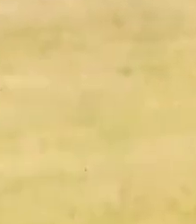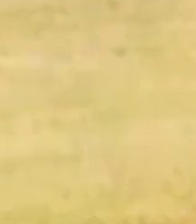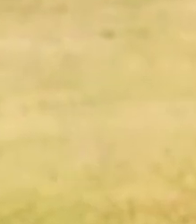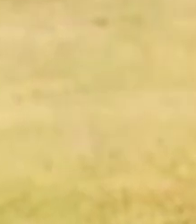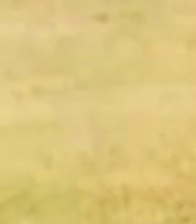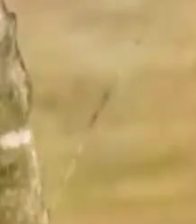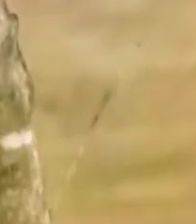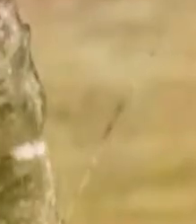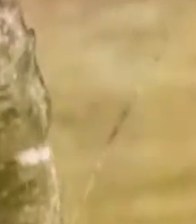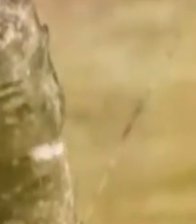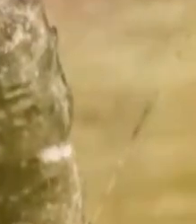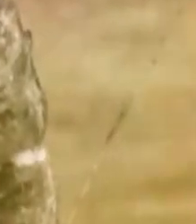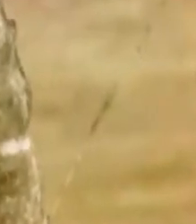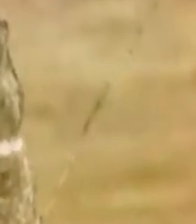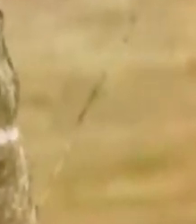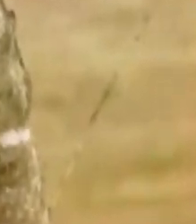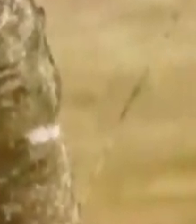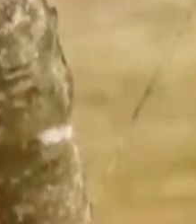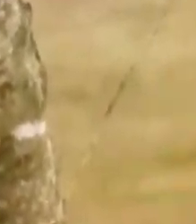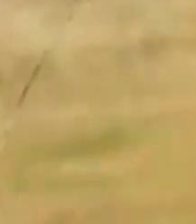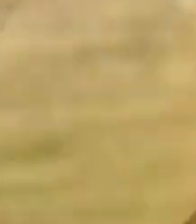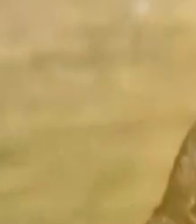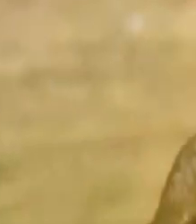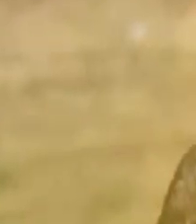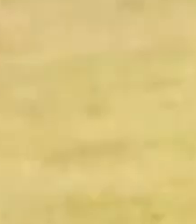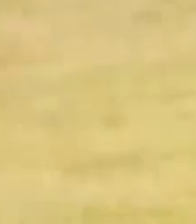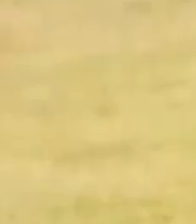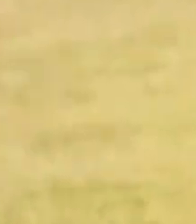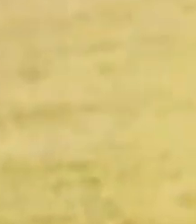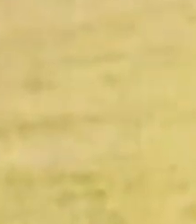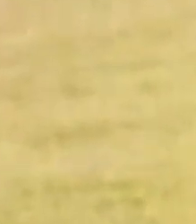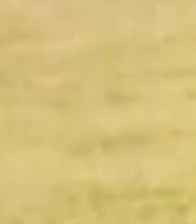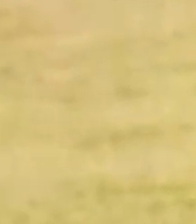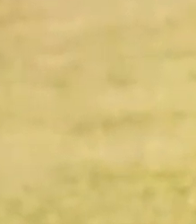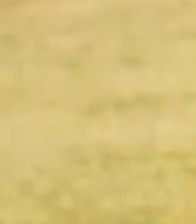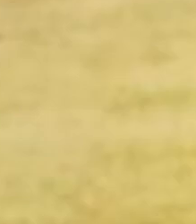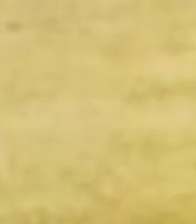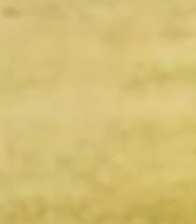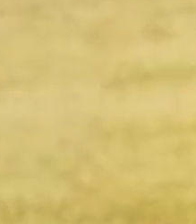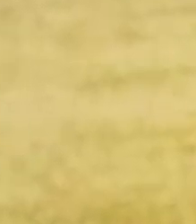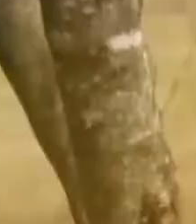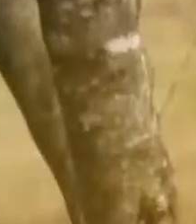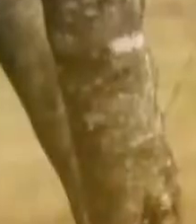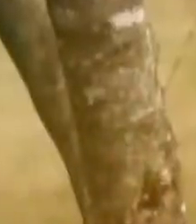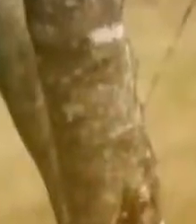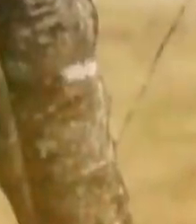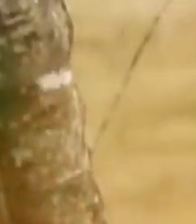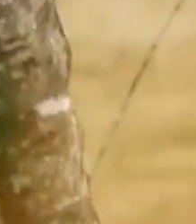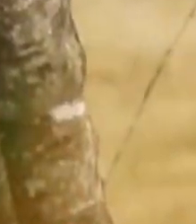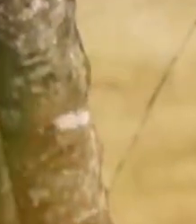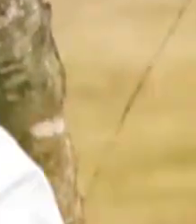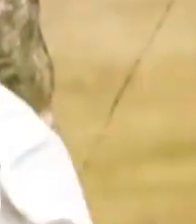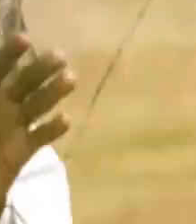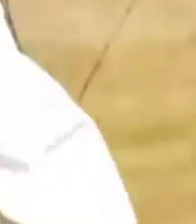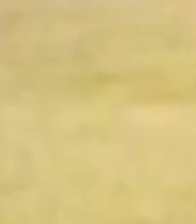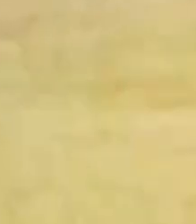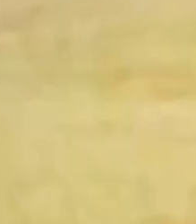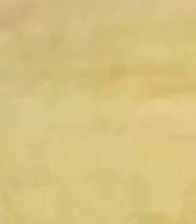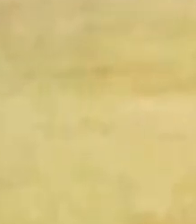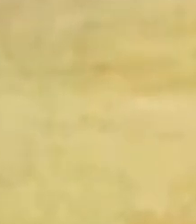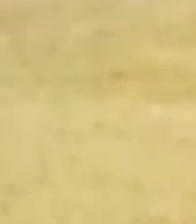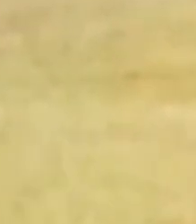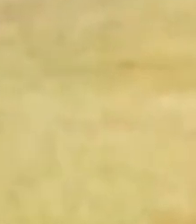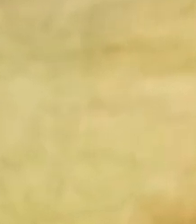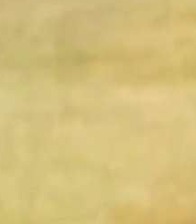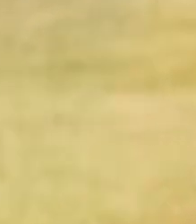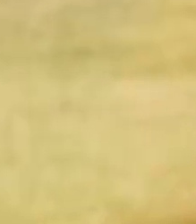use themselves. I do not want to believe that there is anyone who is not capable